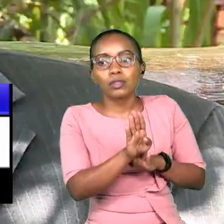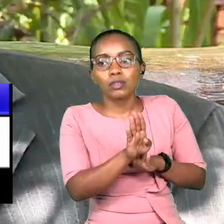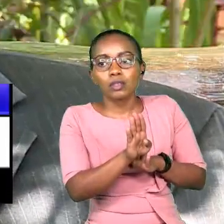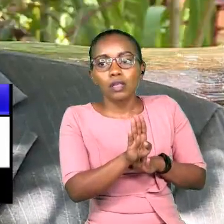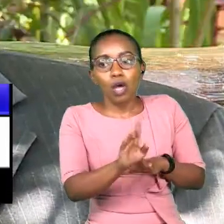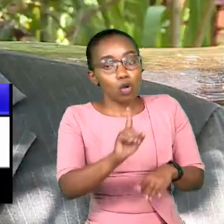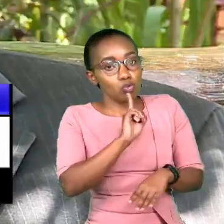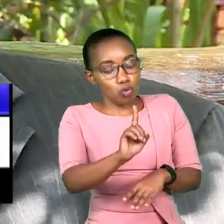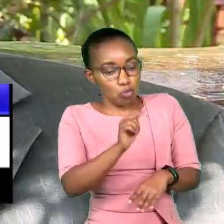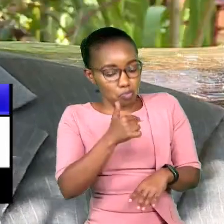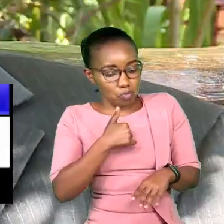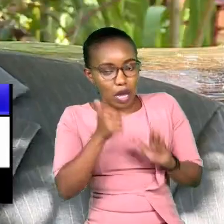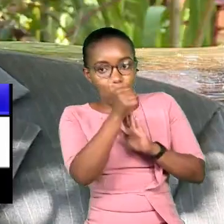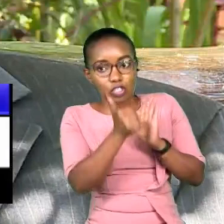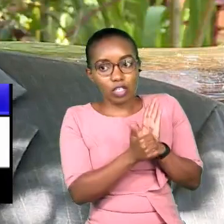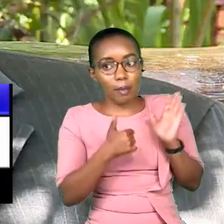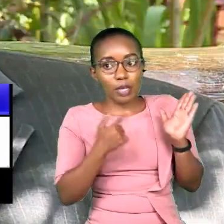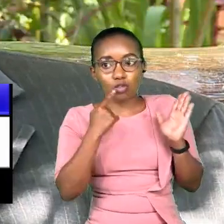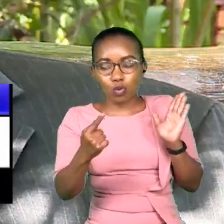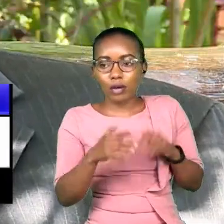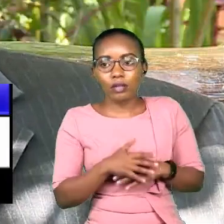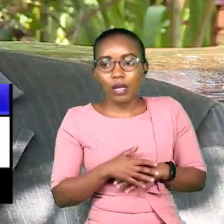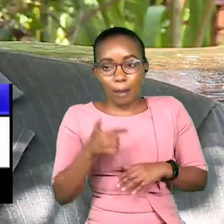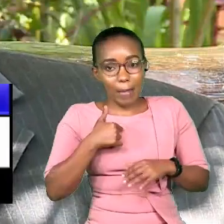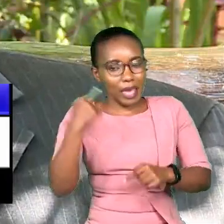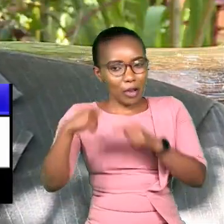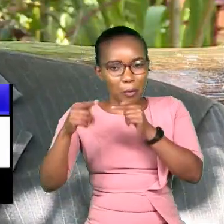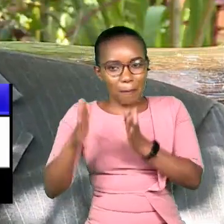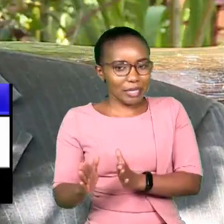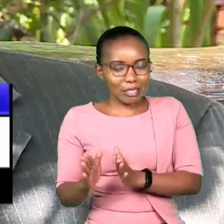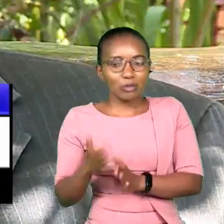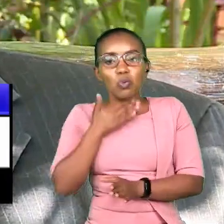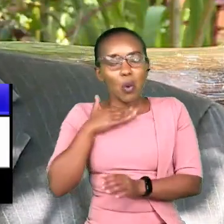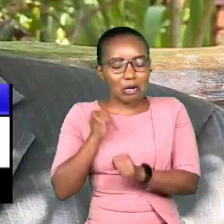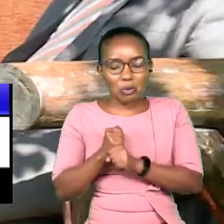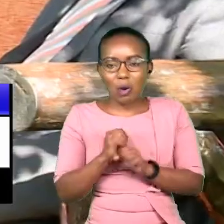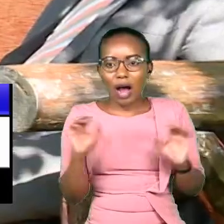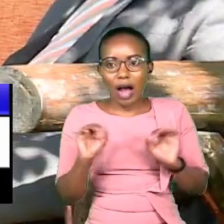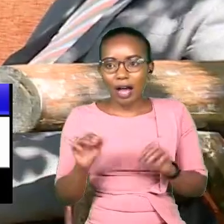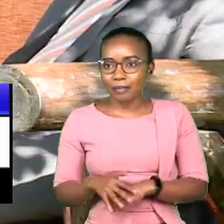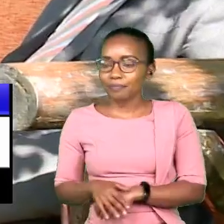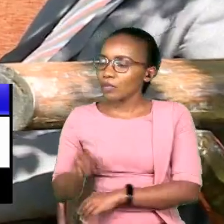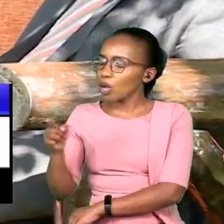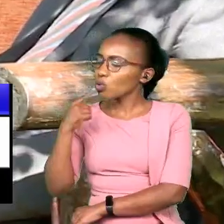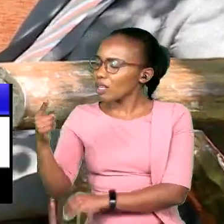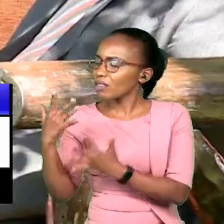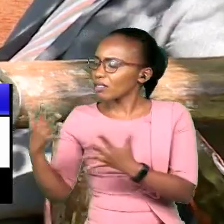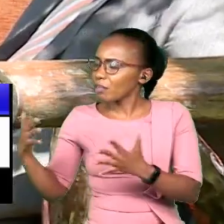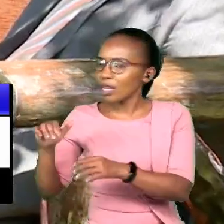bringing to the table that I am almost sure my competitors will not be willing to do for the citizens of Kenya. You've mentioned something